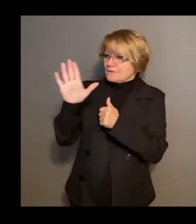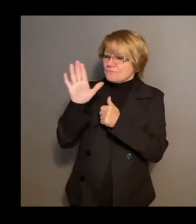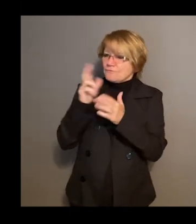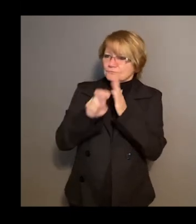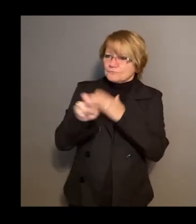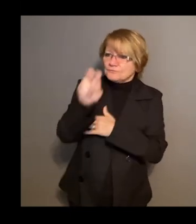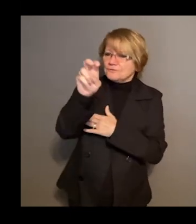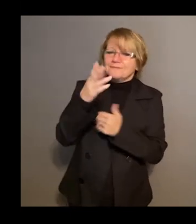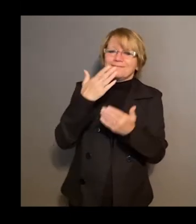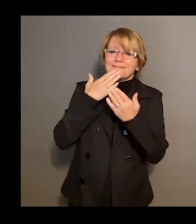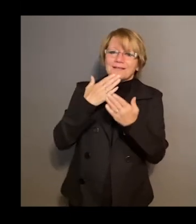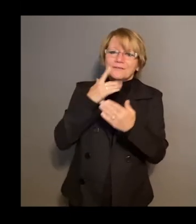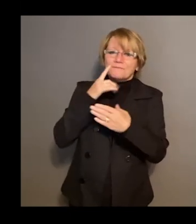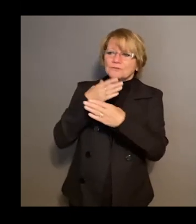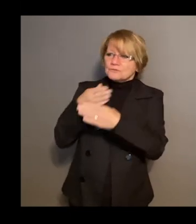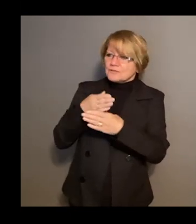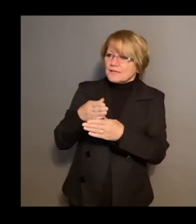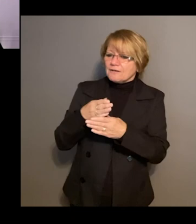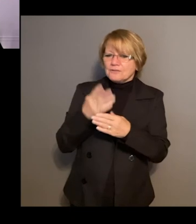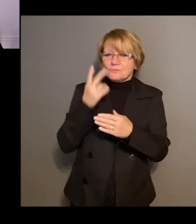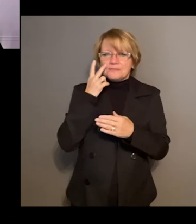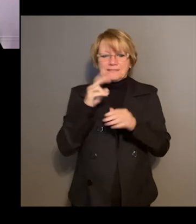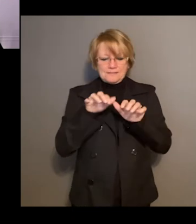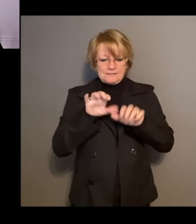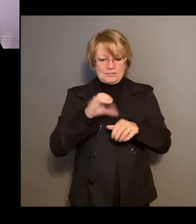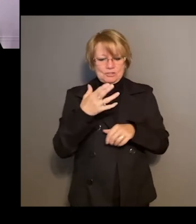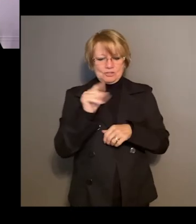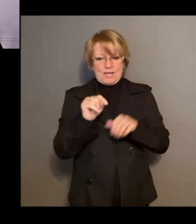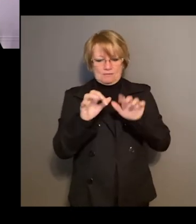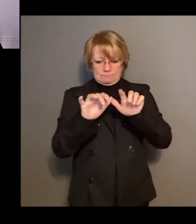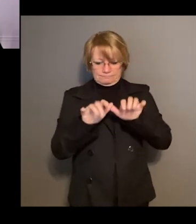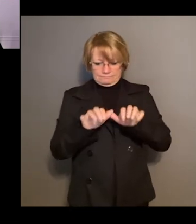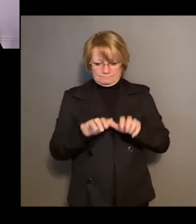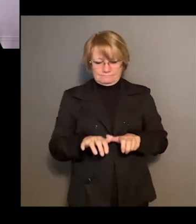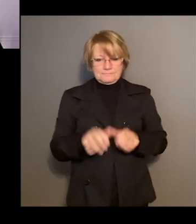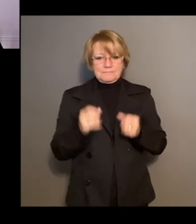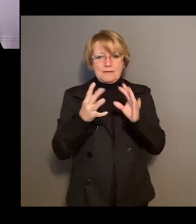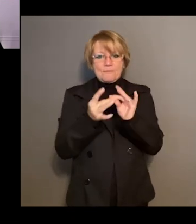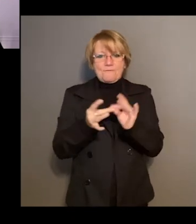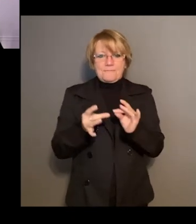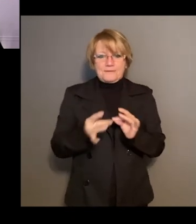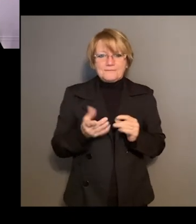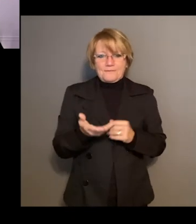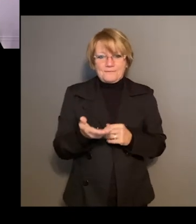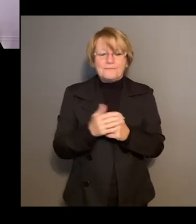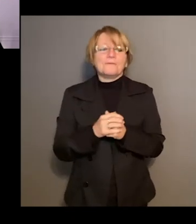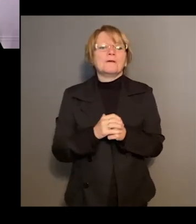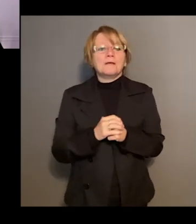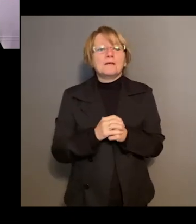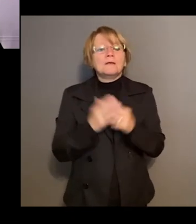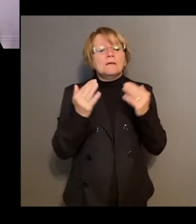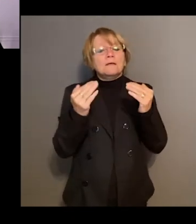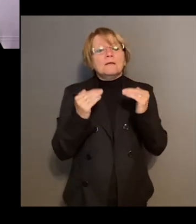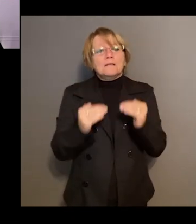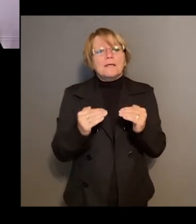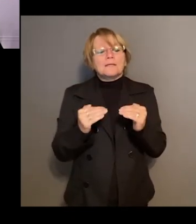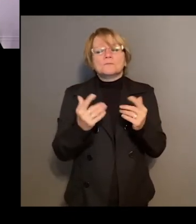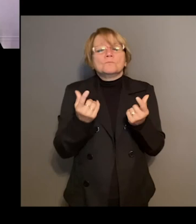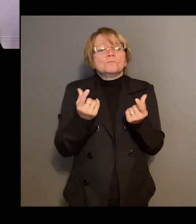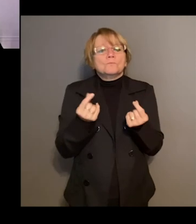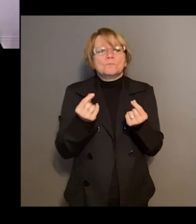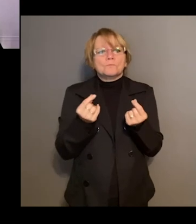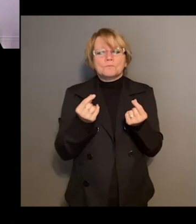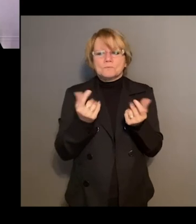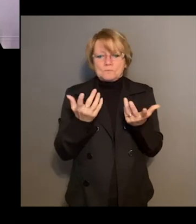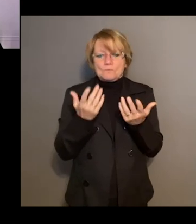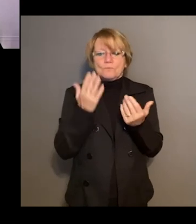in your endeavors. Thank you so much for sharing. So if you guys follow the chat, there's a lot there. So our next thing is, what are